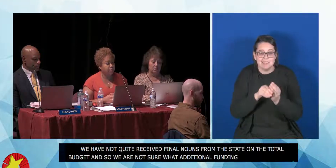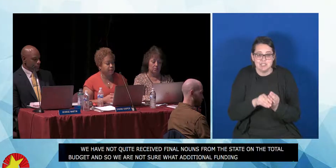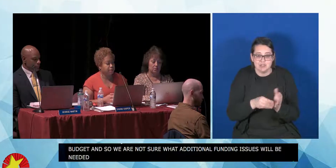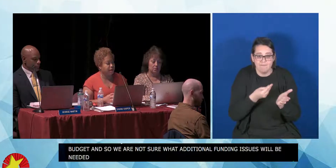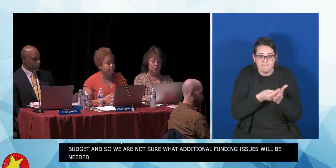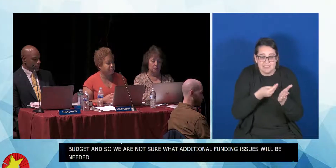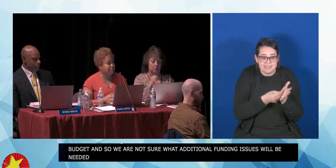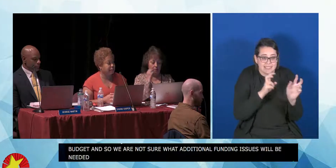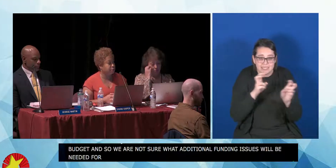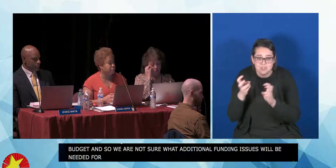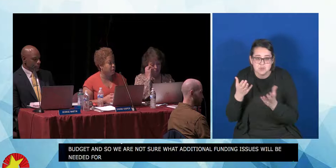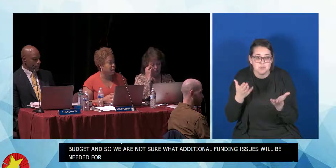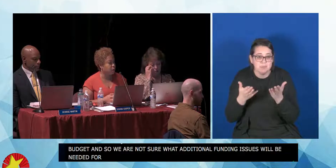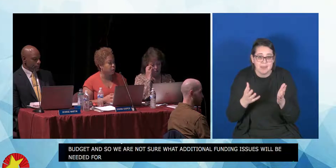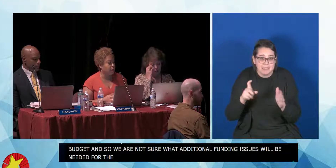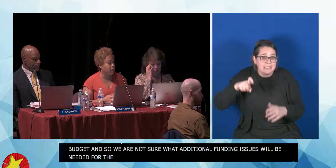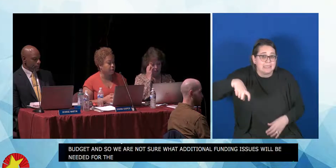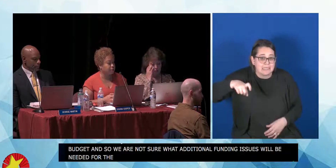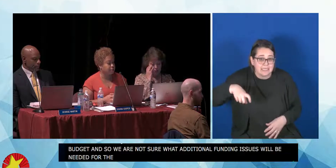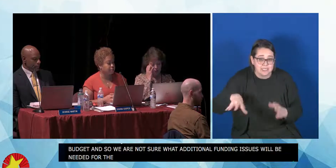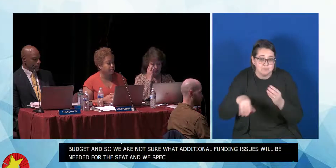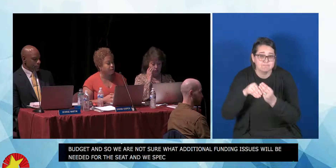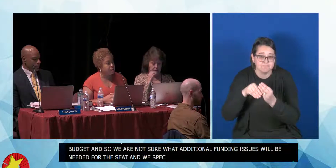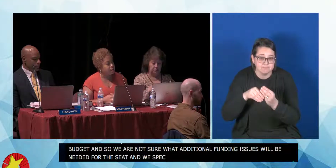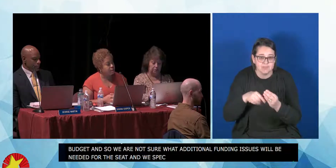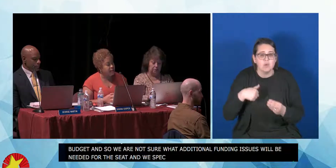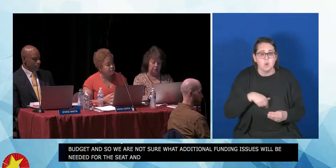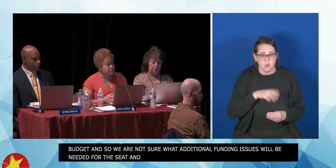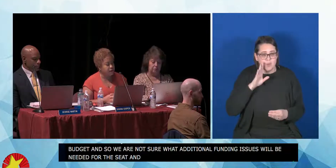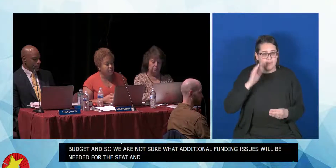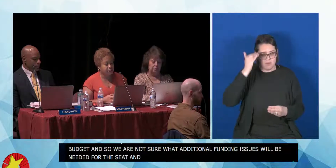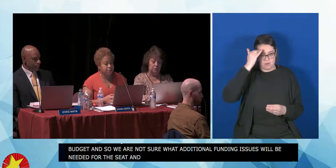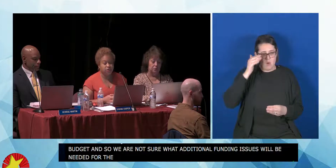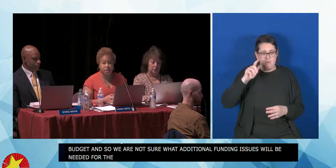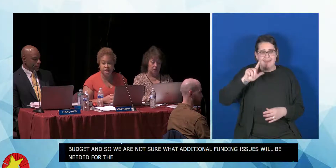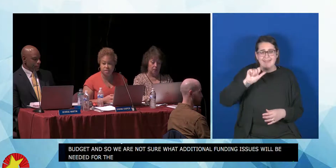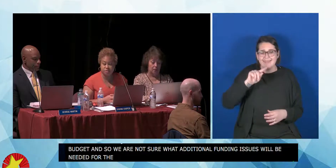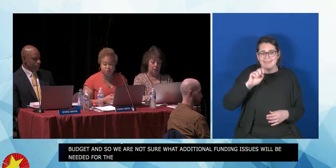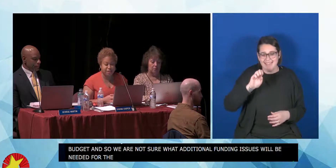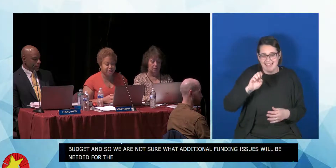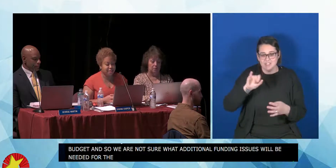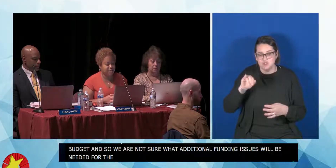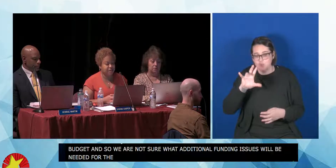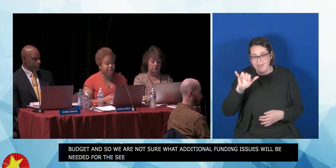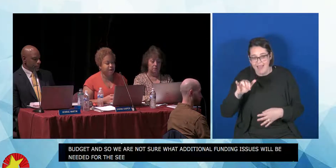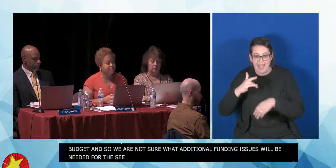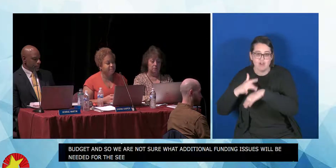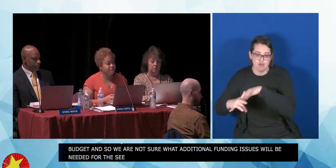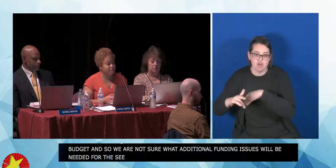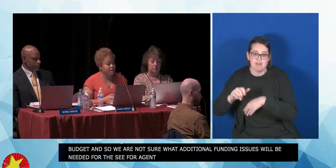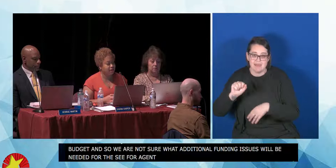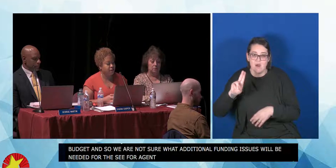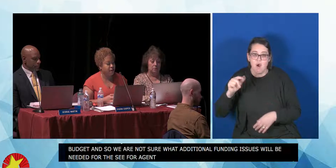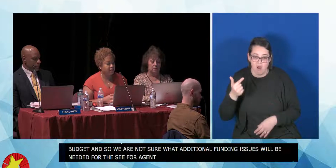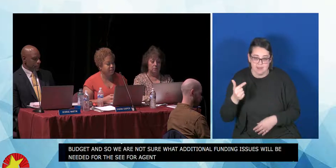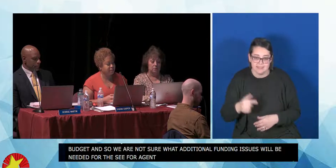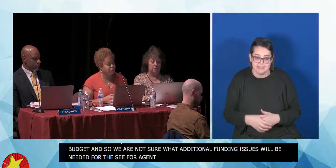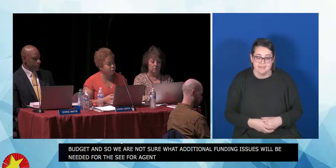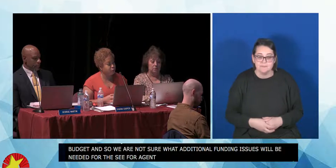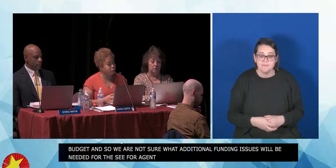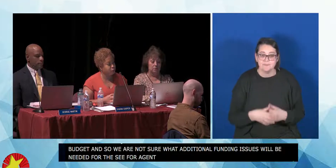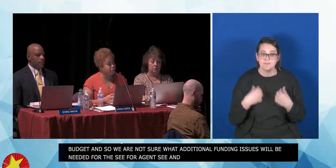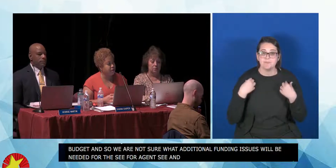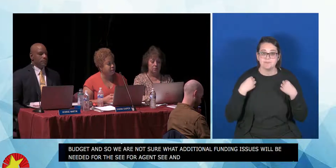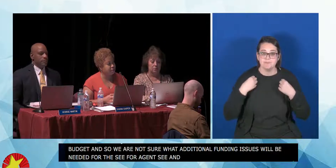final budget amounts in late July, early August. Last but not least, over the last few months, I've been giving updates on the